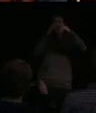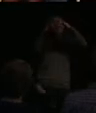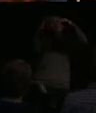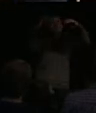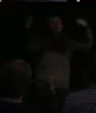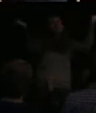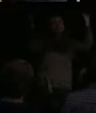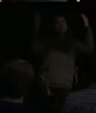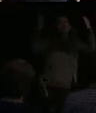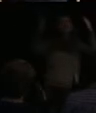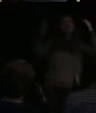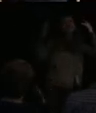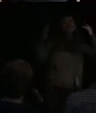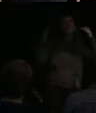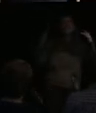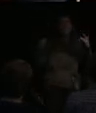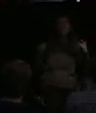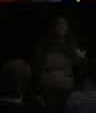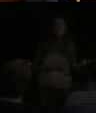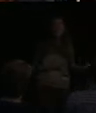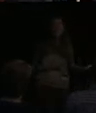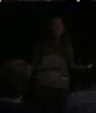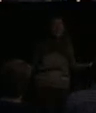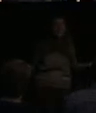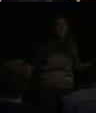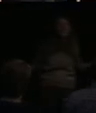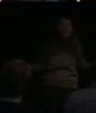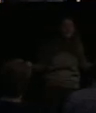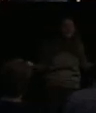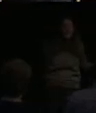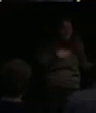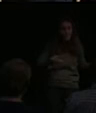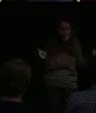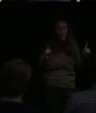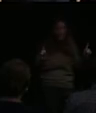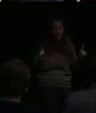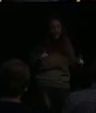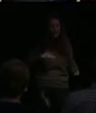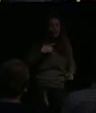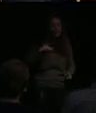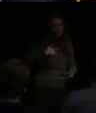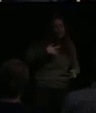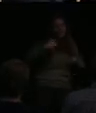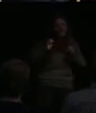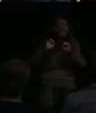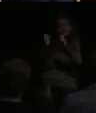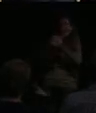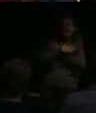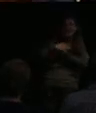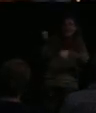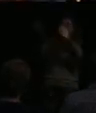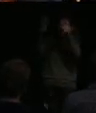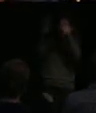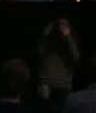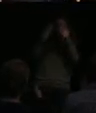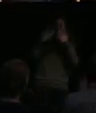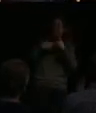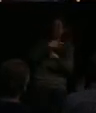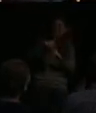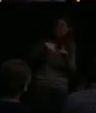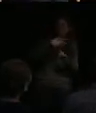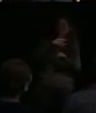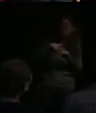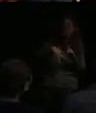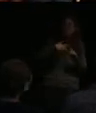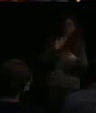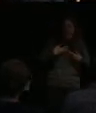desperate for a touch, and all that I want is to live within